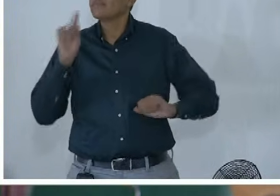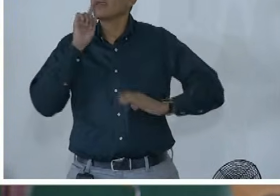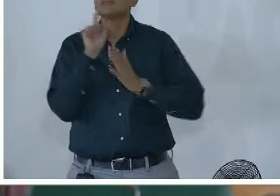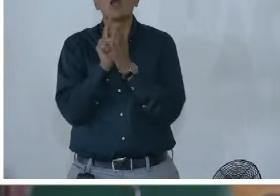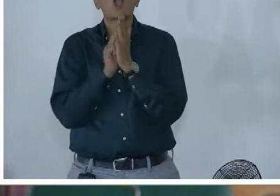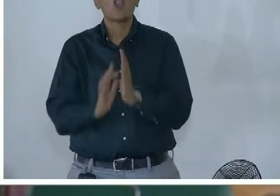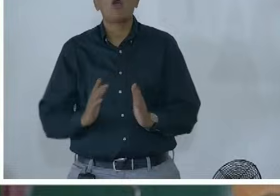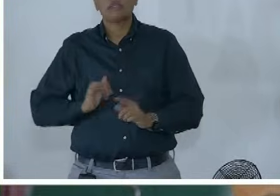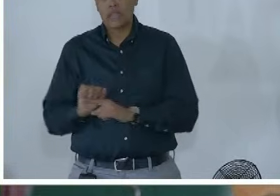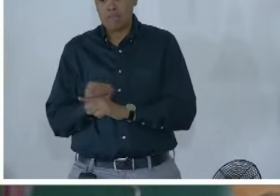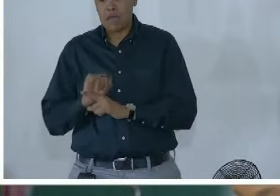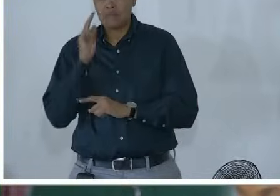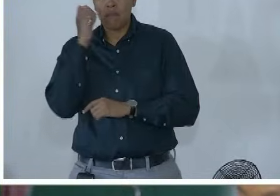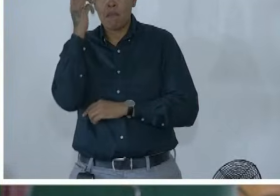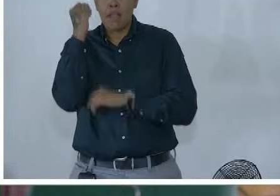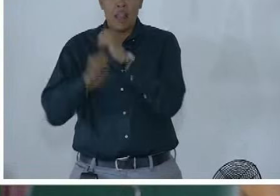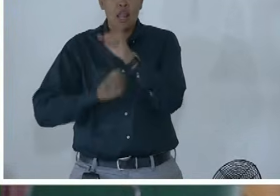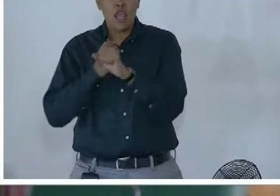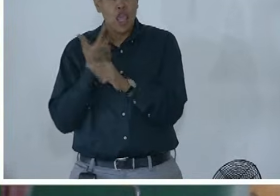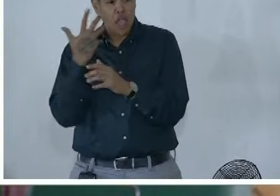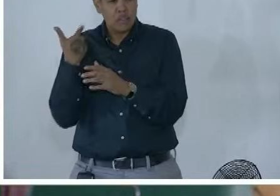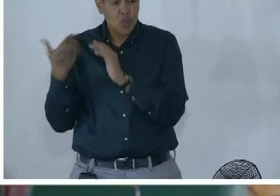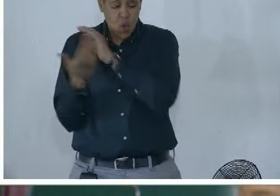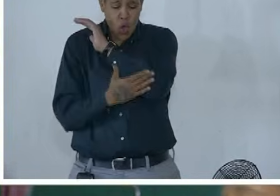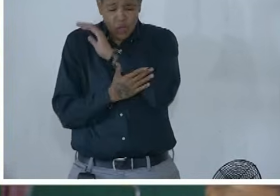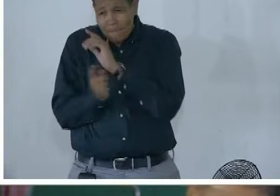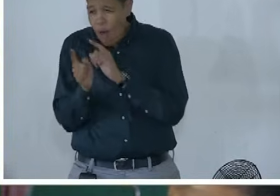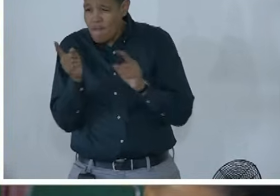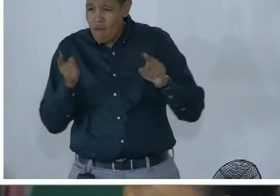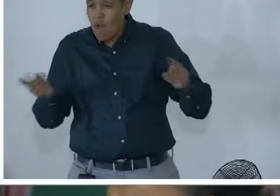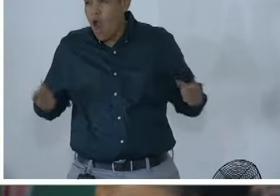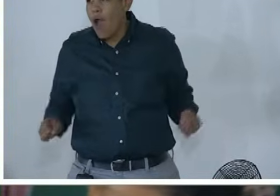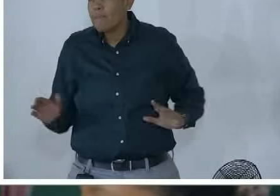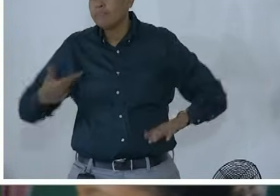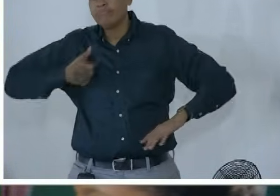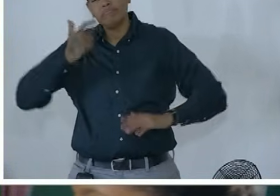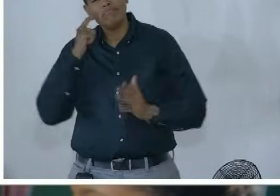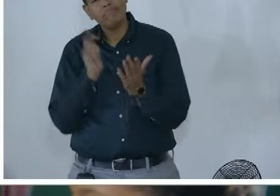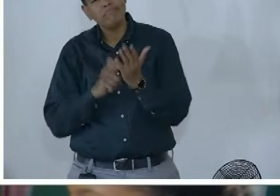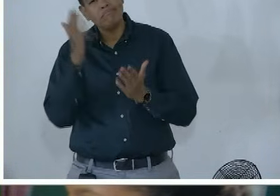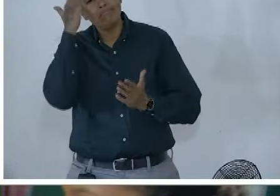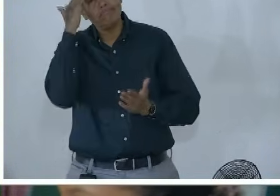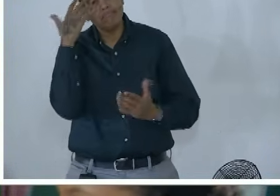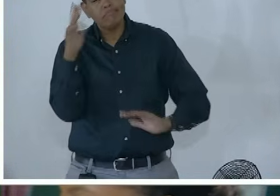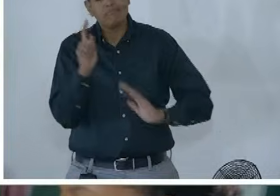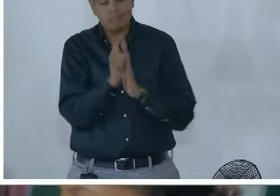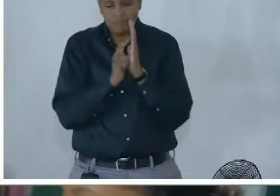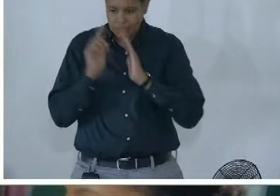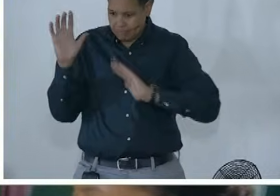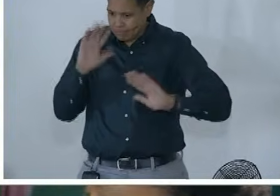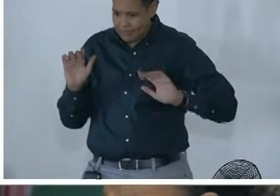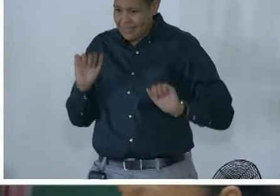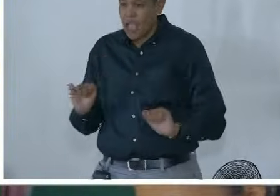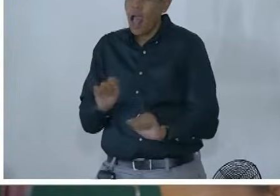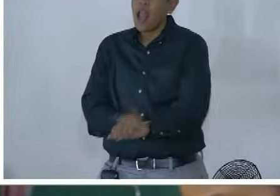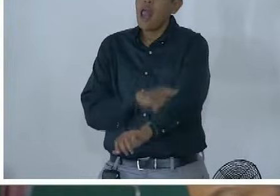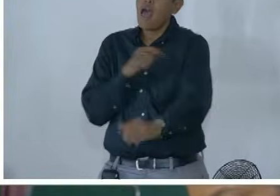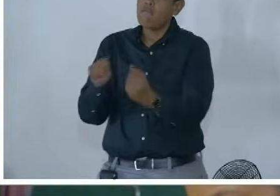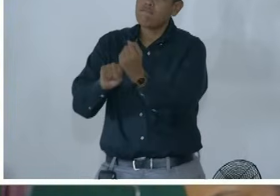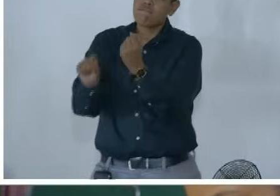attorney practicing for many years in rural Jamaica, I know that litigation can be